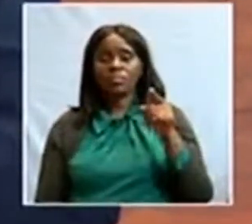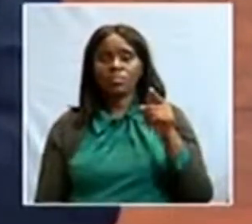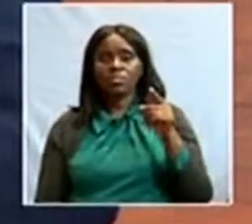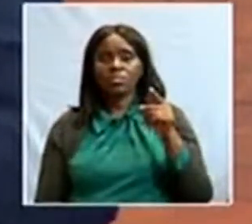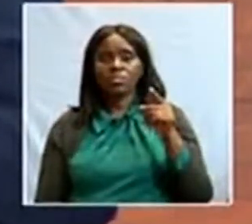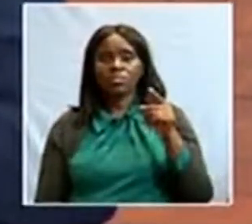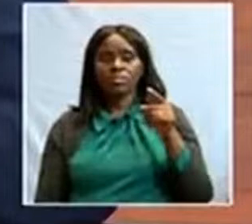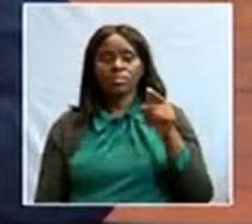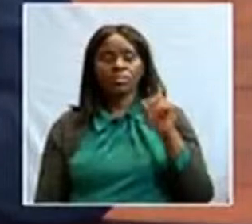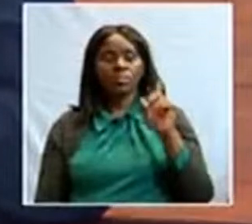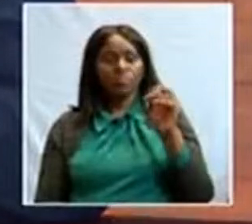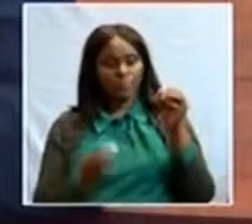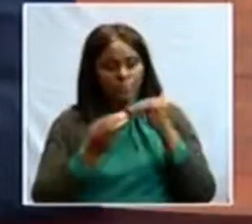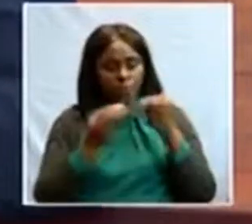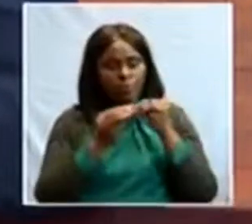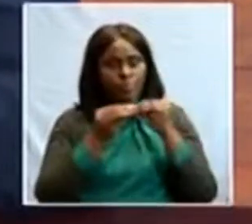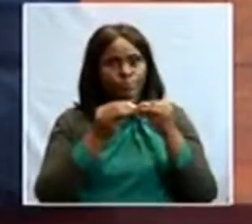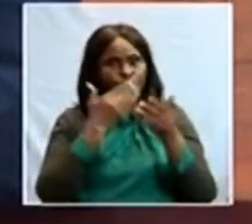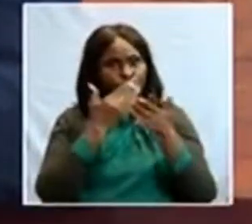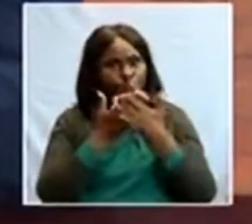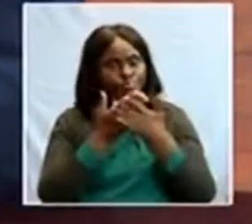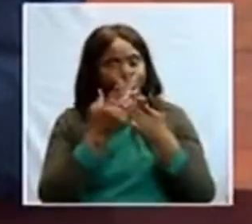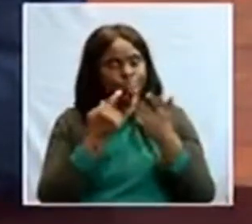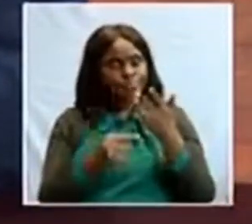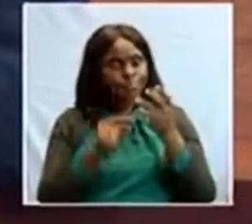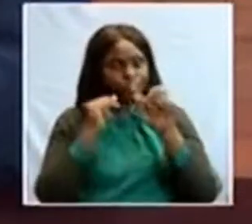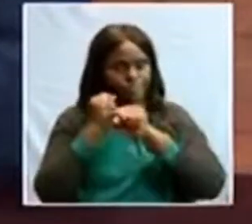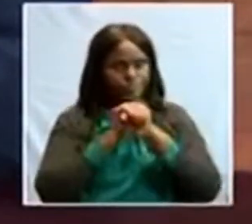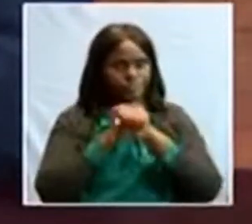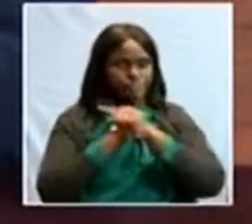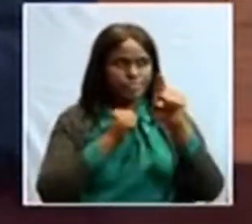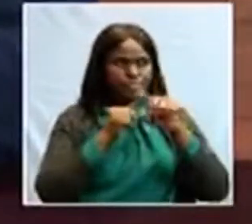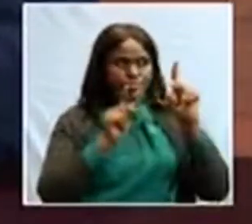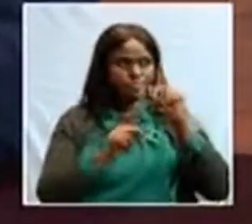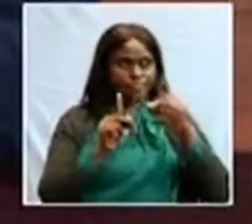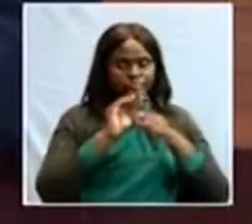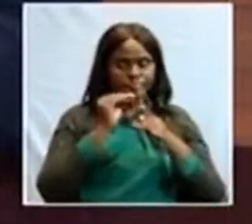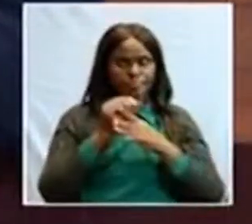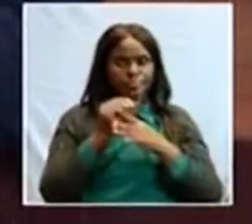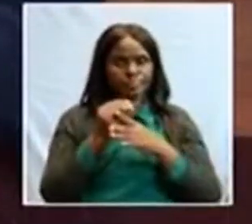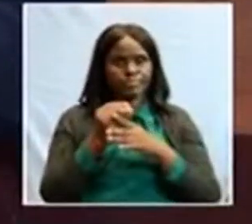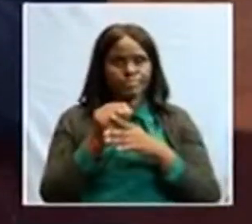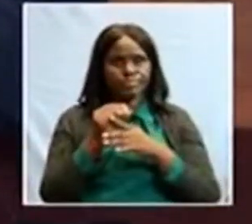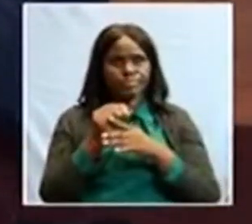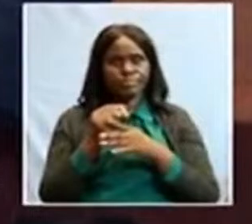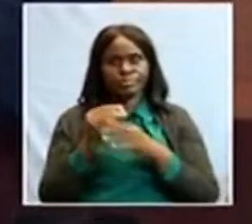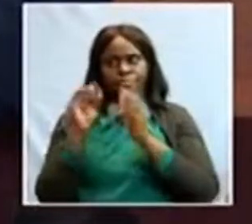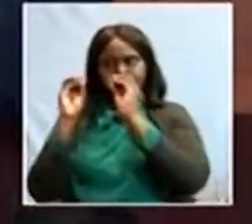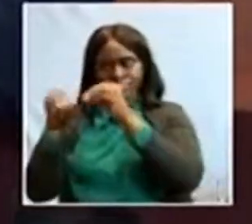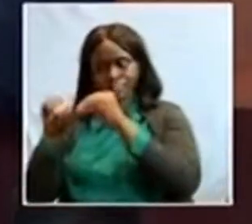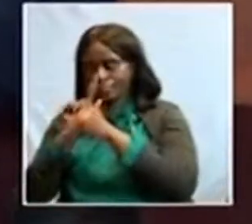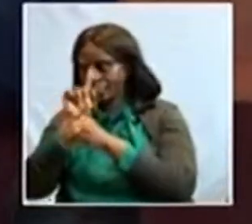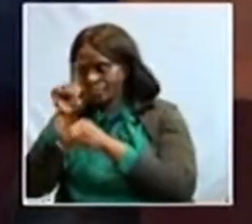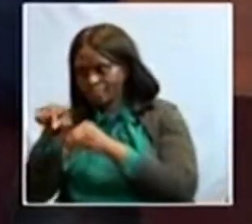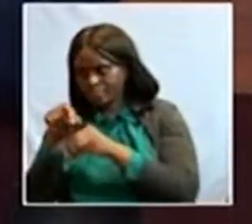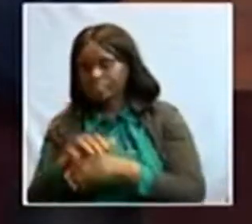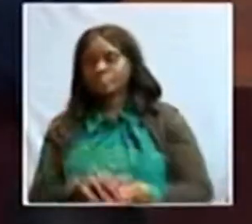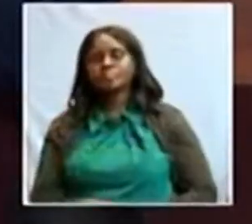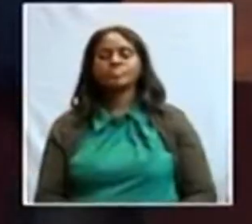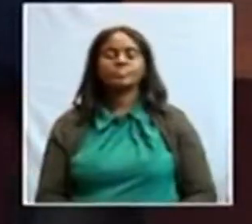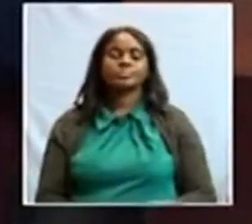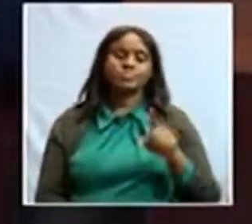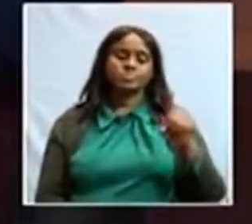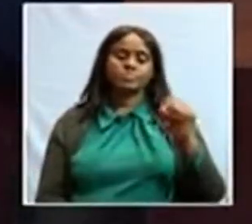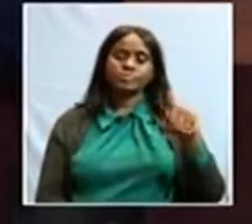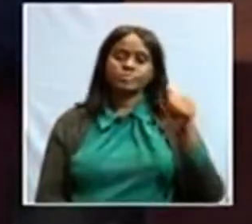which one would be more realistic? To protect those people or to put them on insurance? Which one would